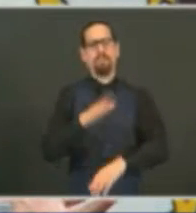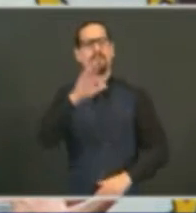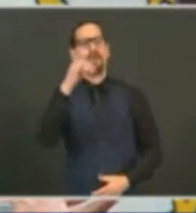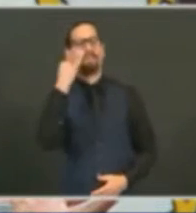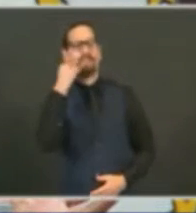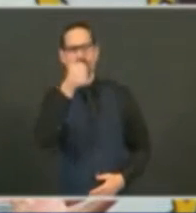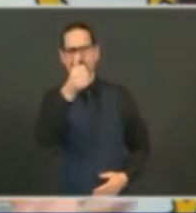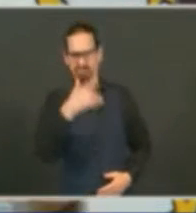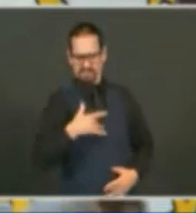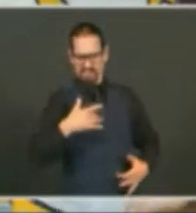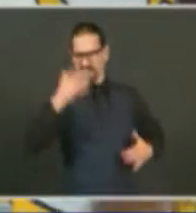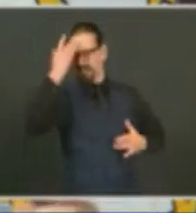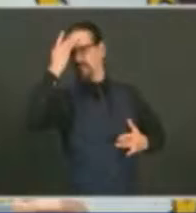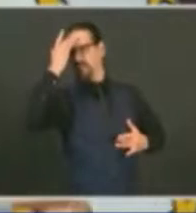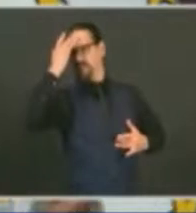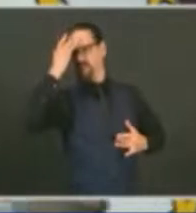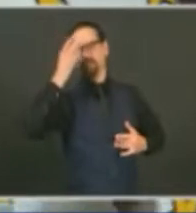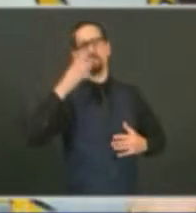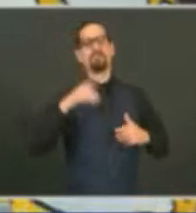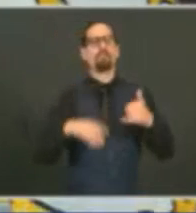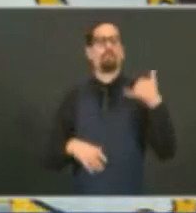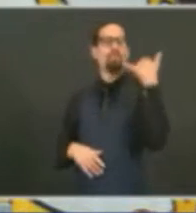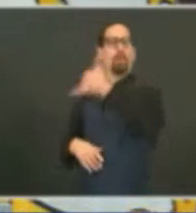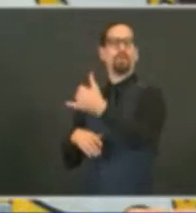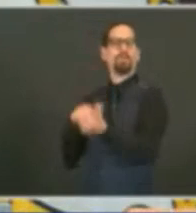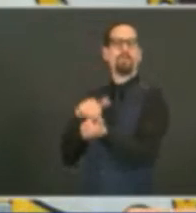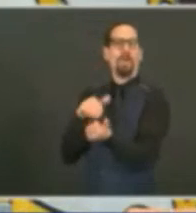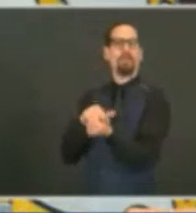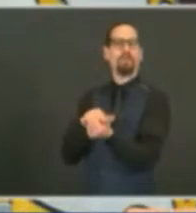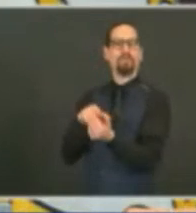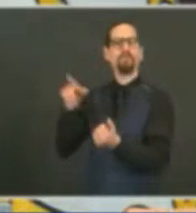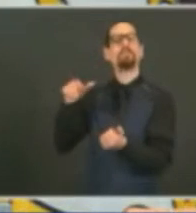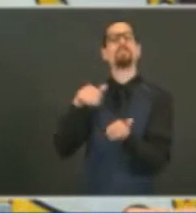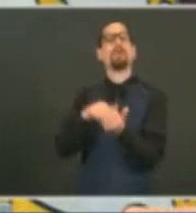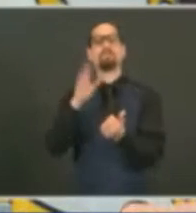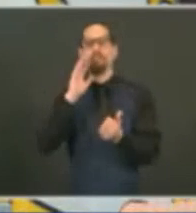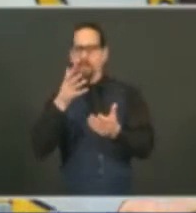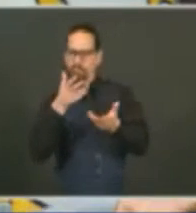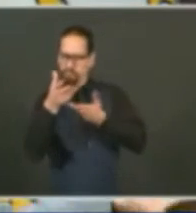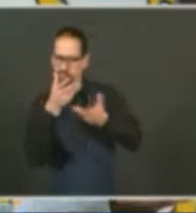healthcare professional. They'll take care of you and they'll get you a test.